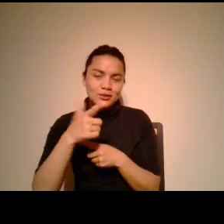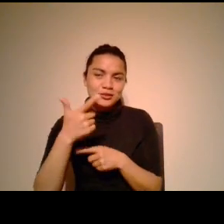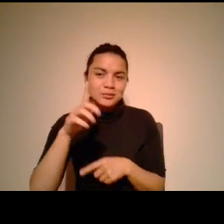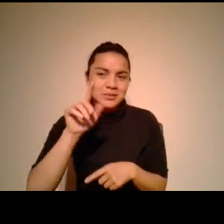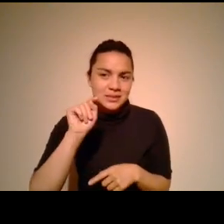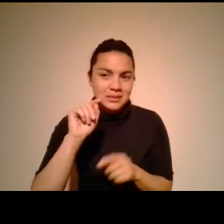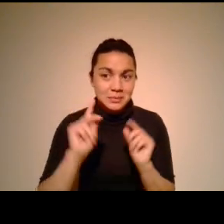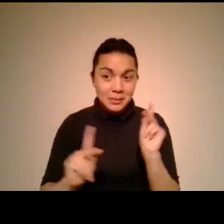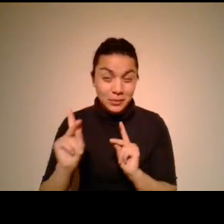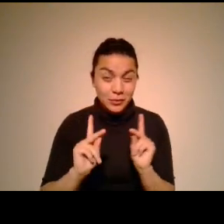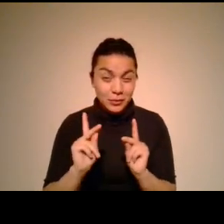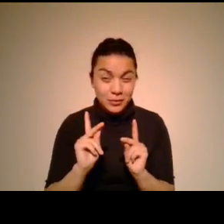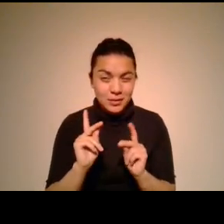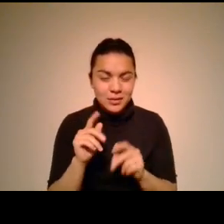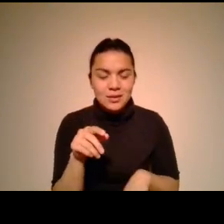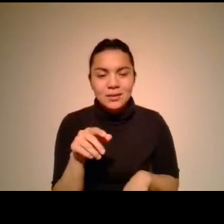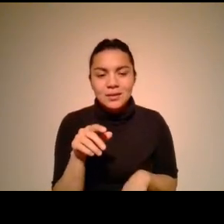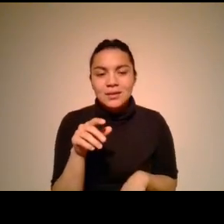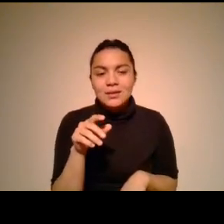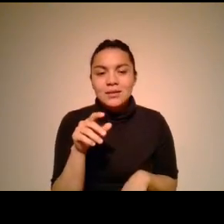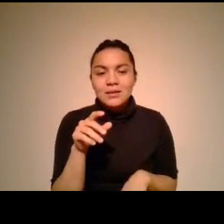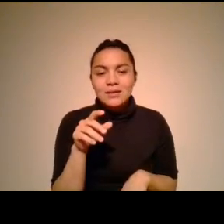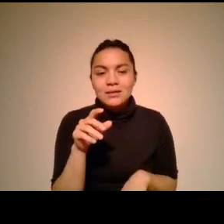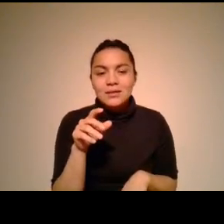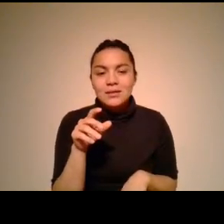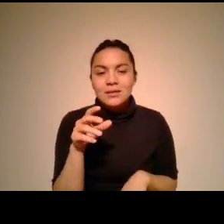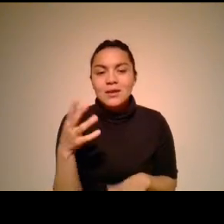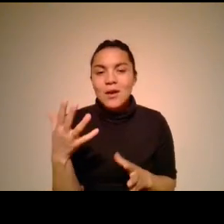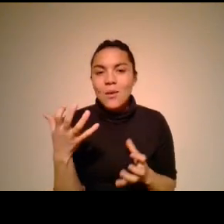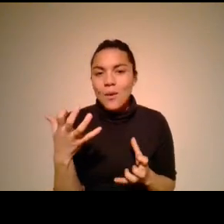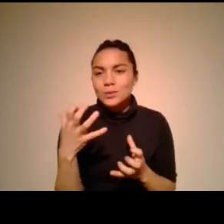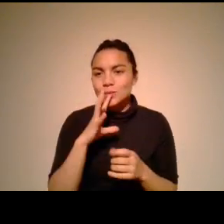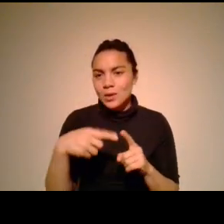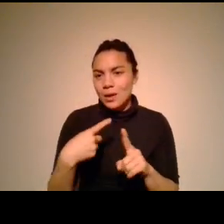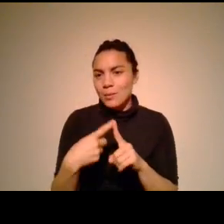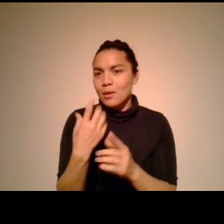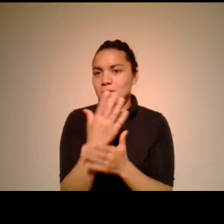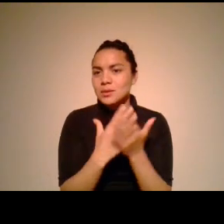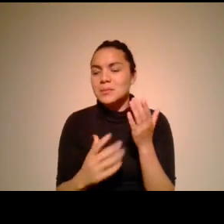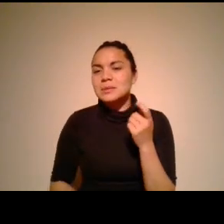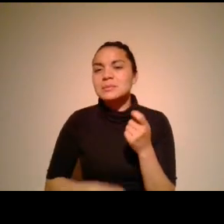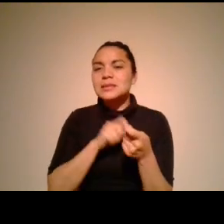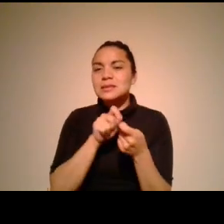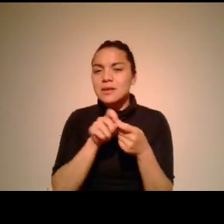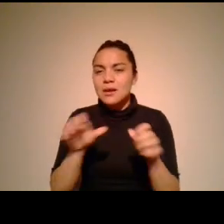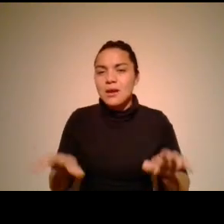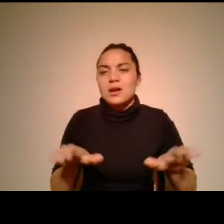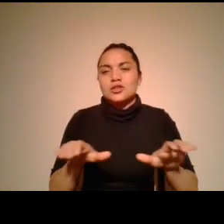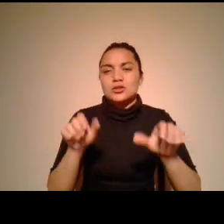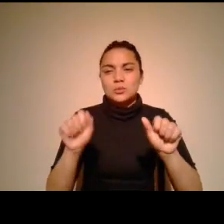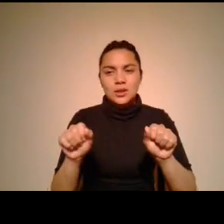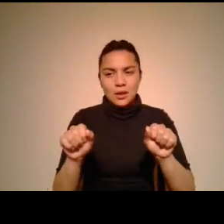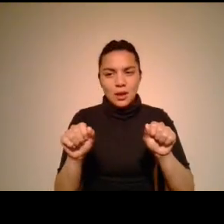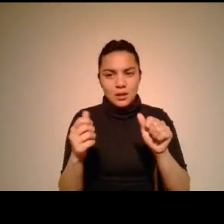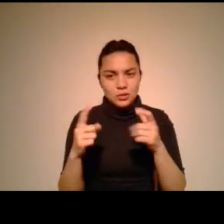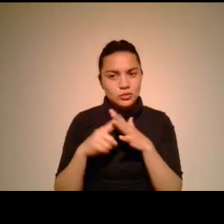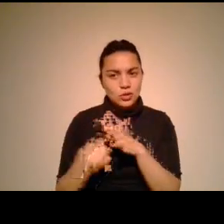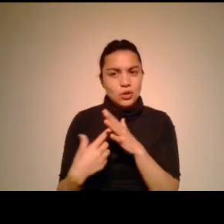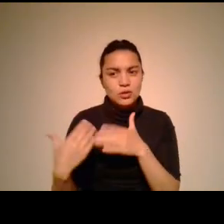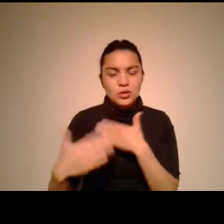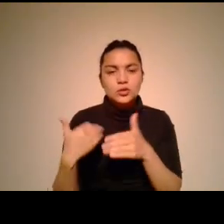want to talk a little bit about some specific moves that we can encourage for people to make linguistics